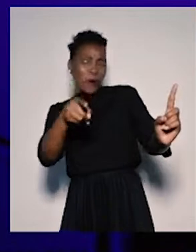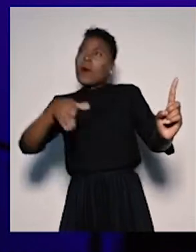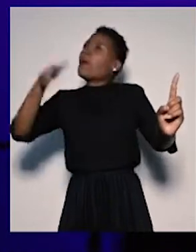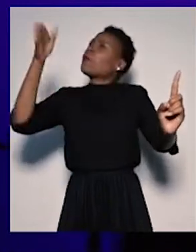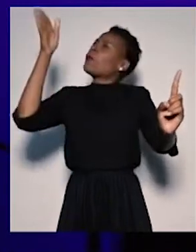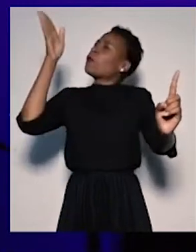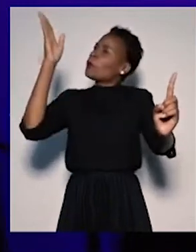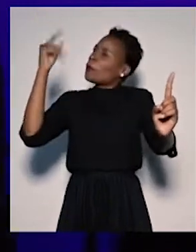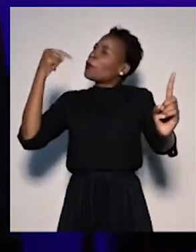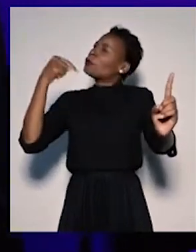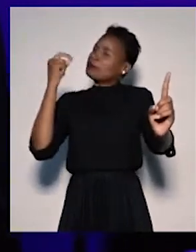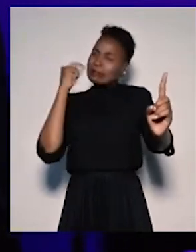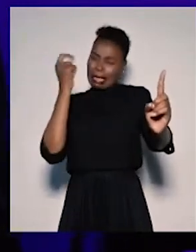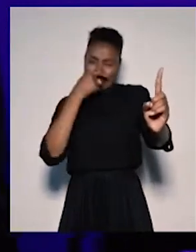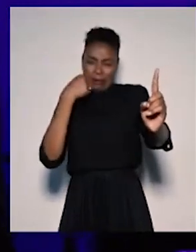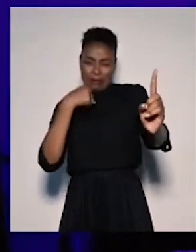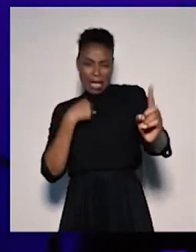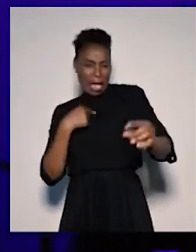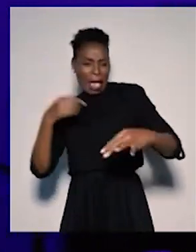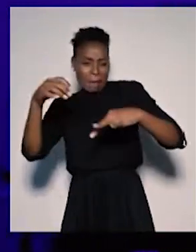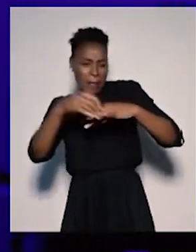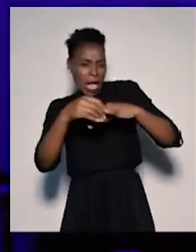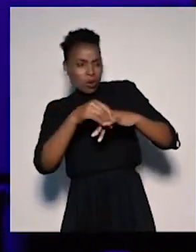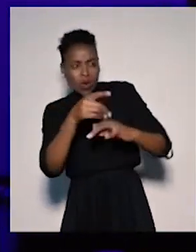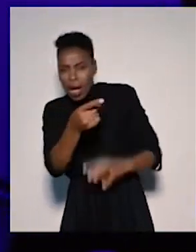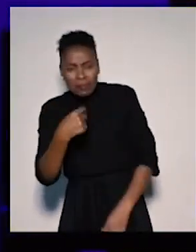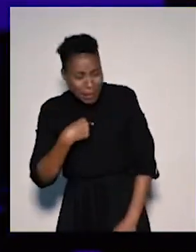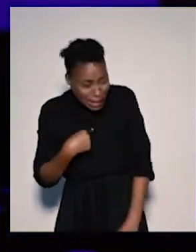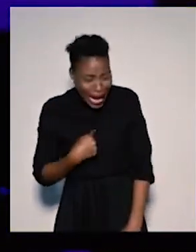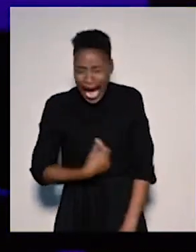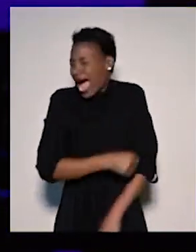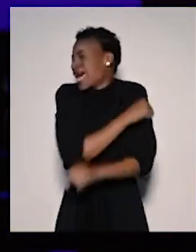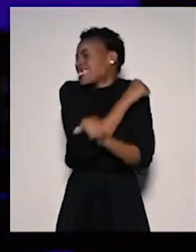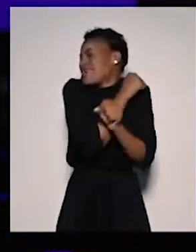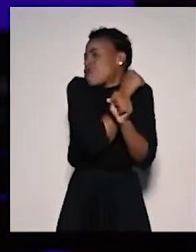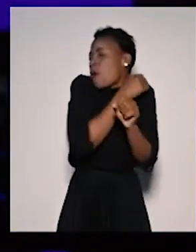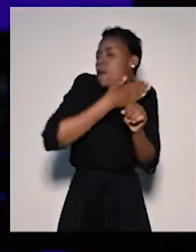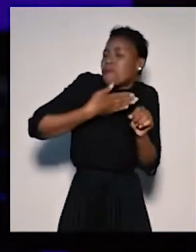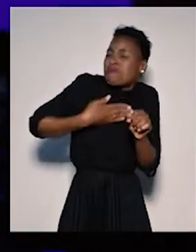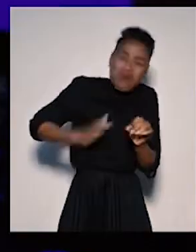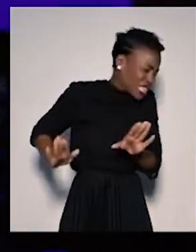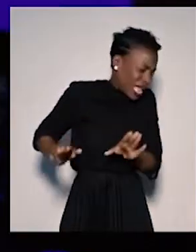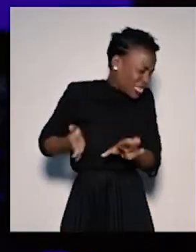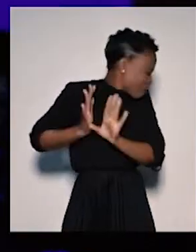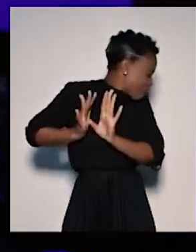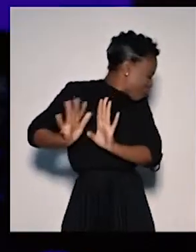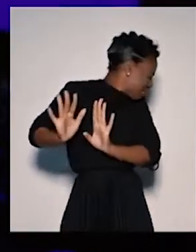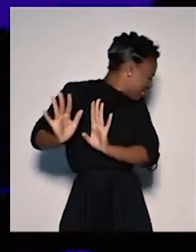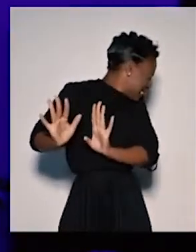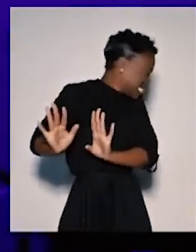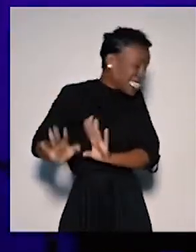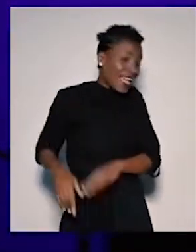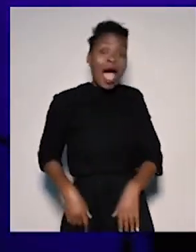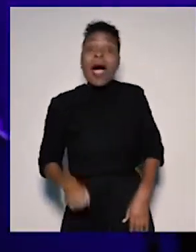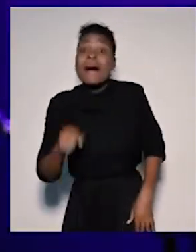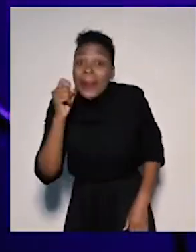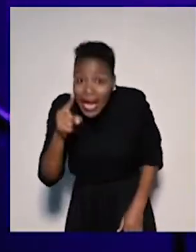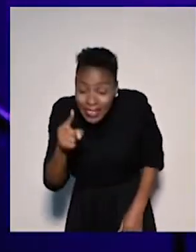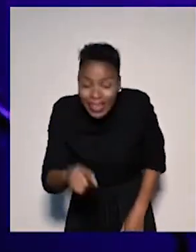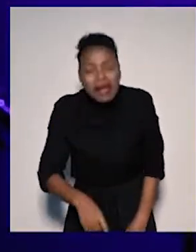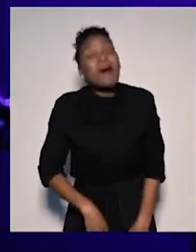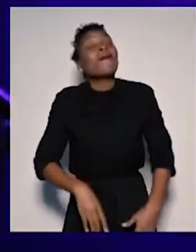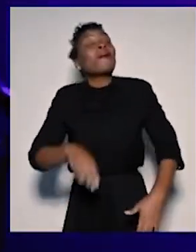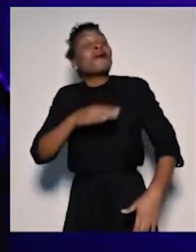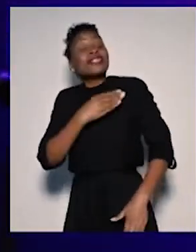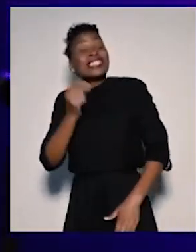unkulunkulu uthi ngokushada. And wamampeka this guy, yabona angimfuni lo angimfuni. Mara ngoba ufaka unkulunkulu